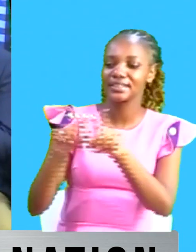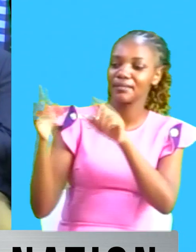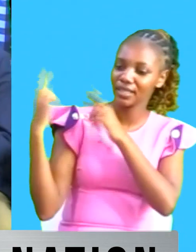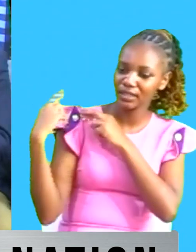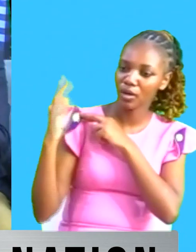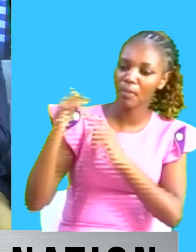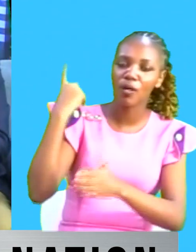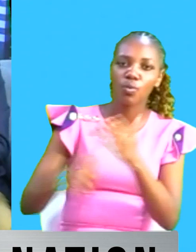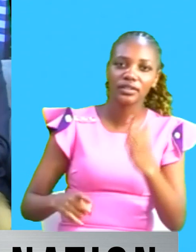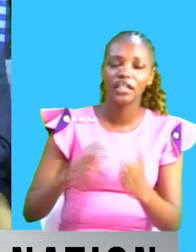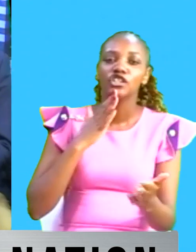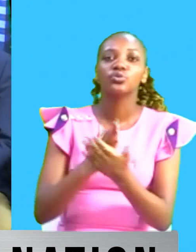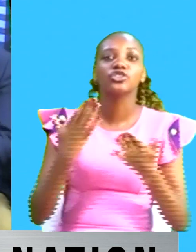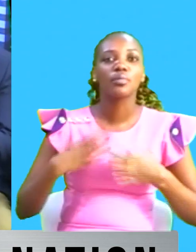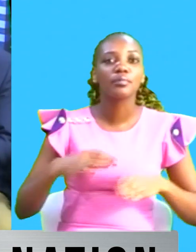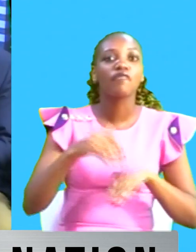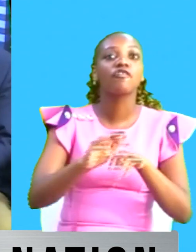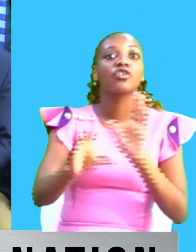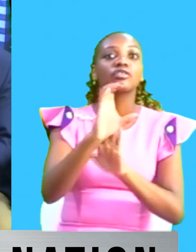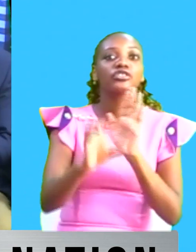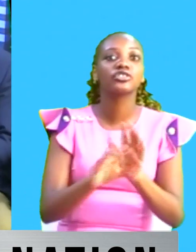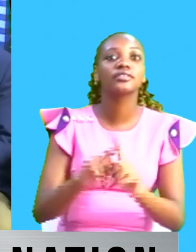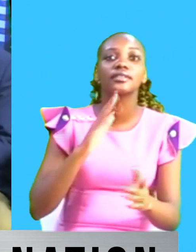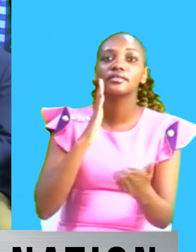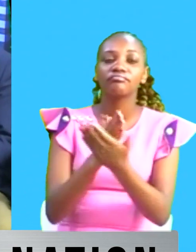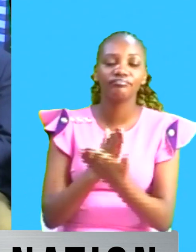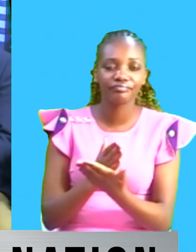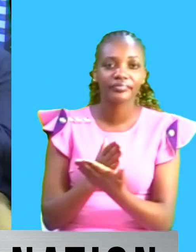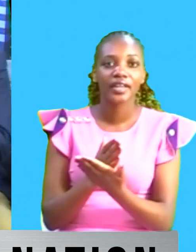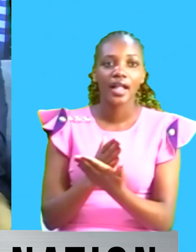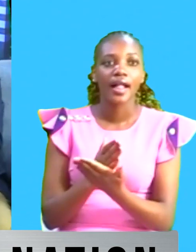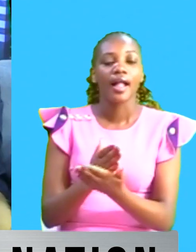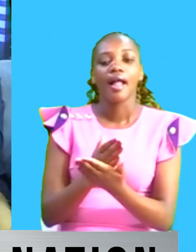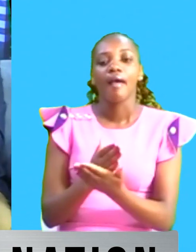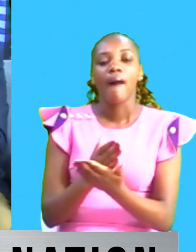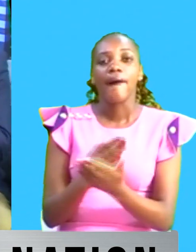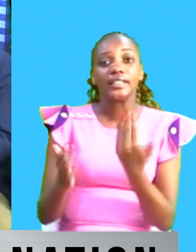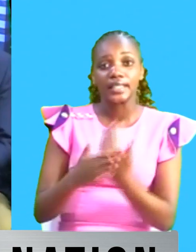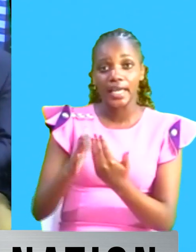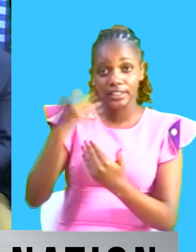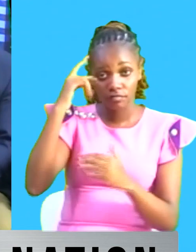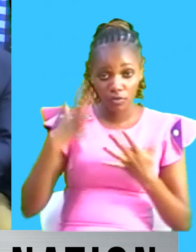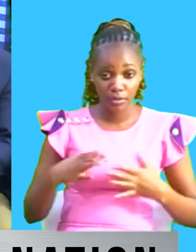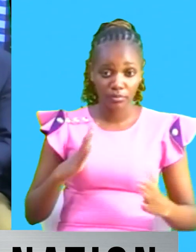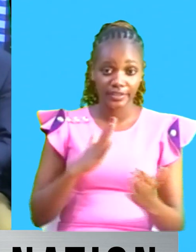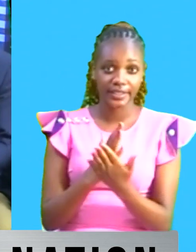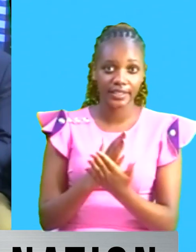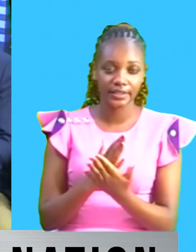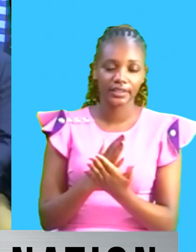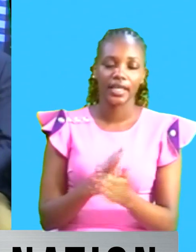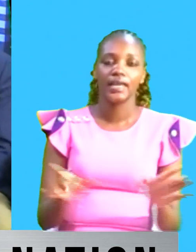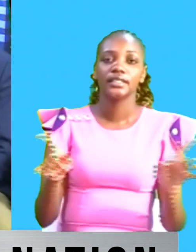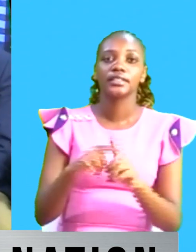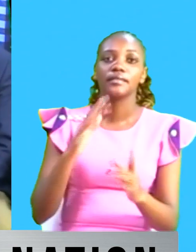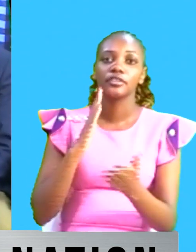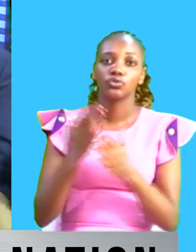that the constitution is upheld and to ensure that it pursues people's rights as much as it also pursues ensuring that